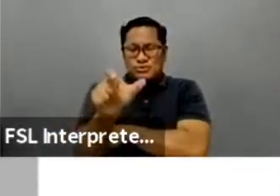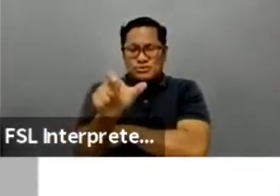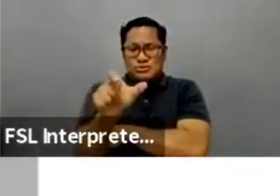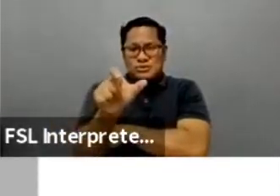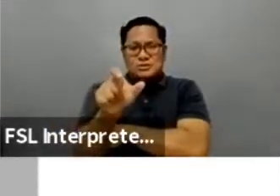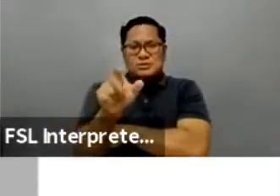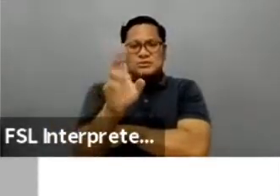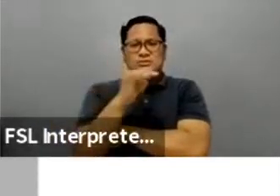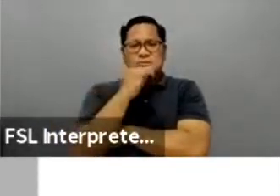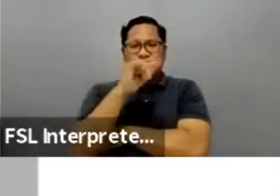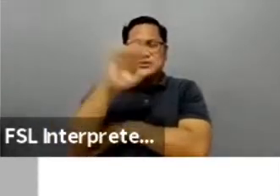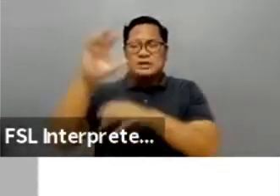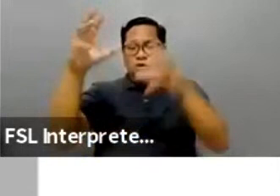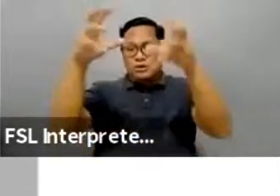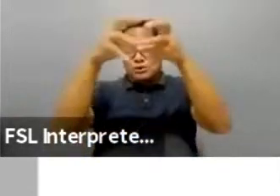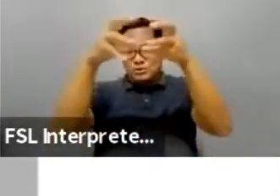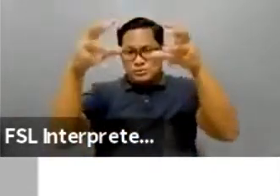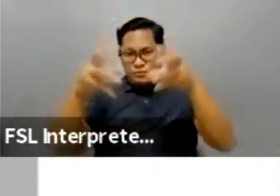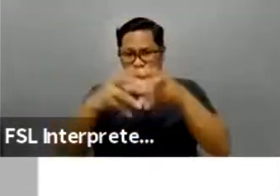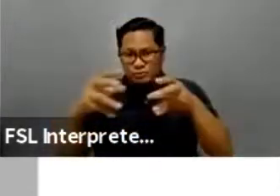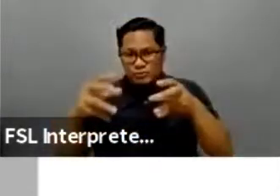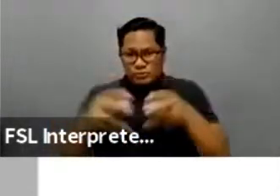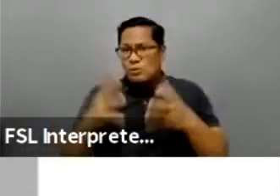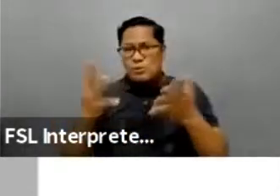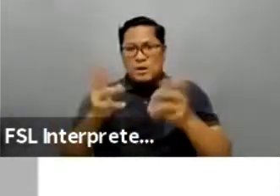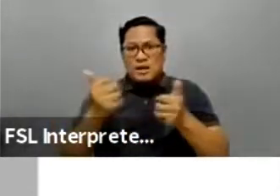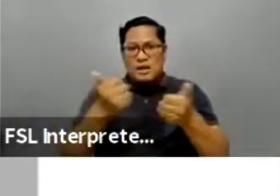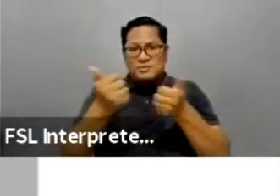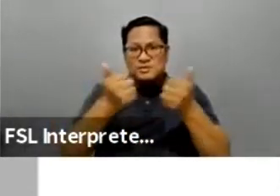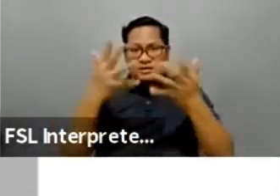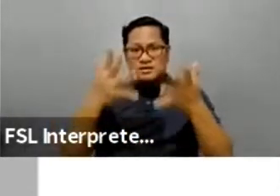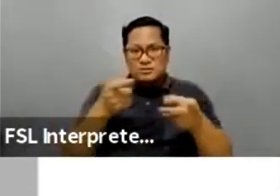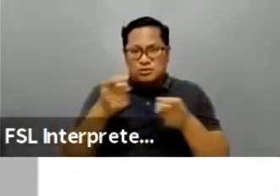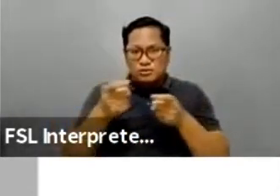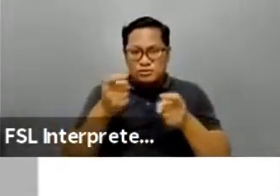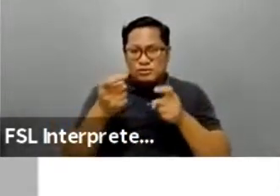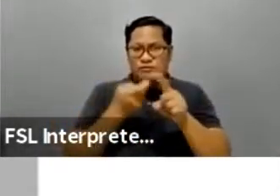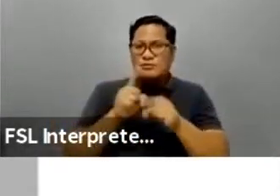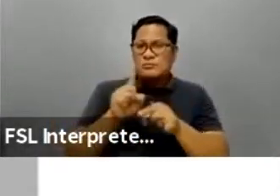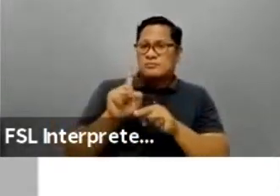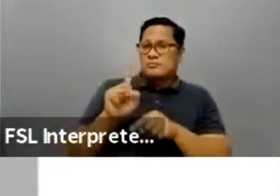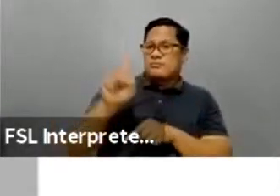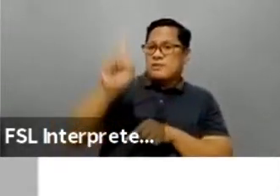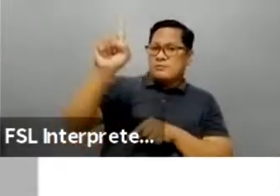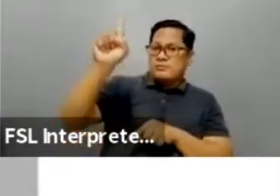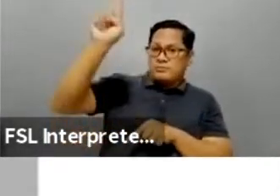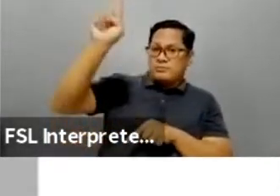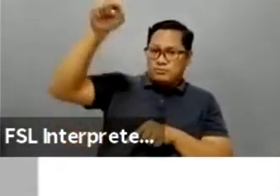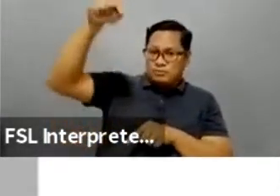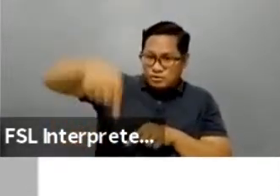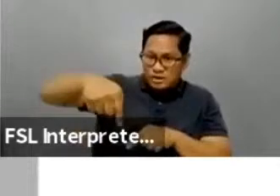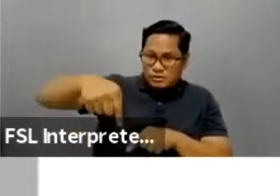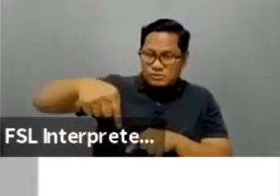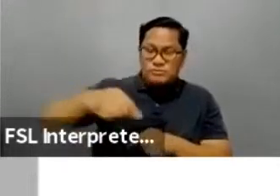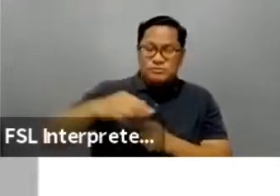Segmented yung sistema na yan. There's no administrative control from the top down.